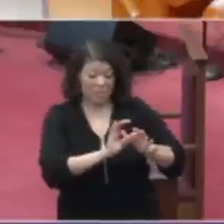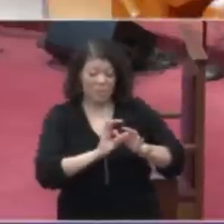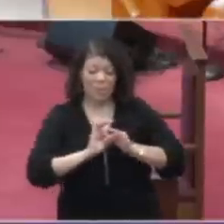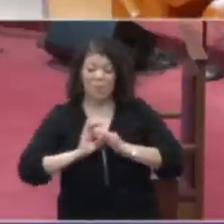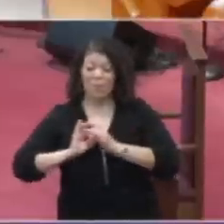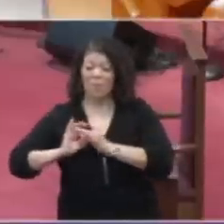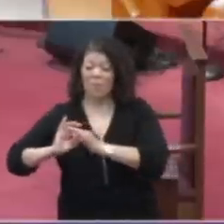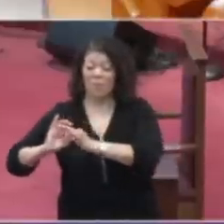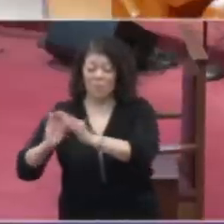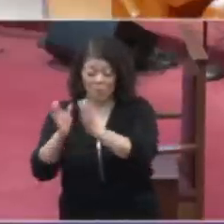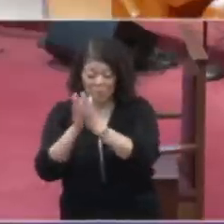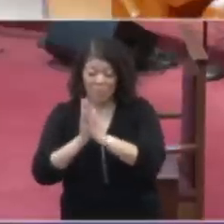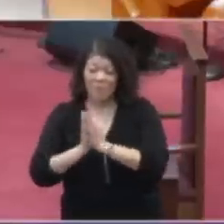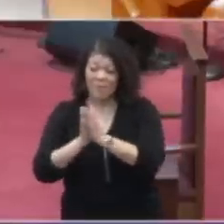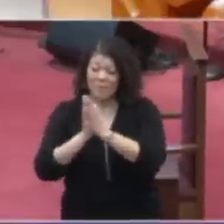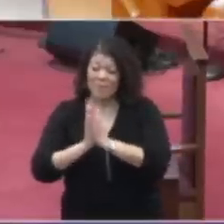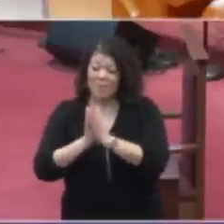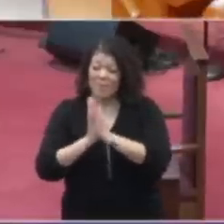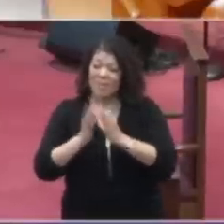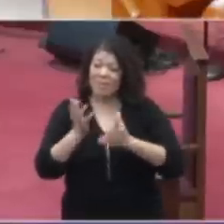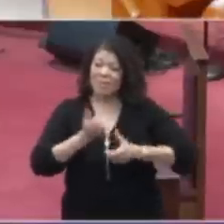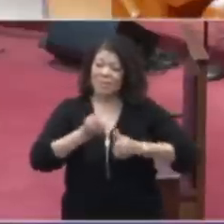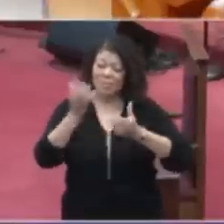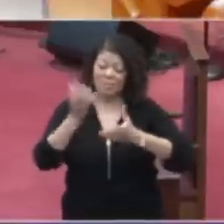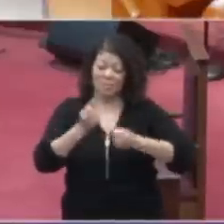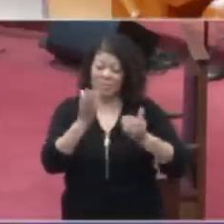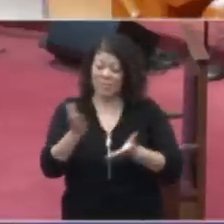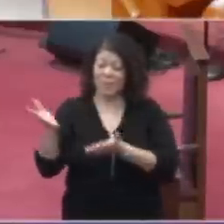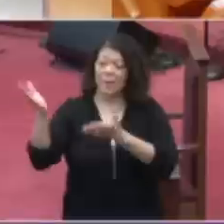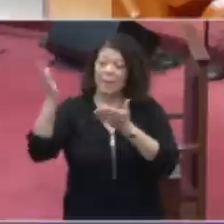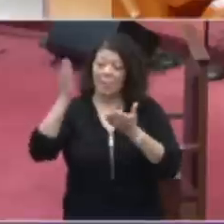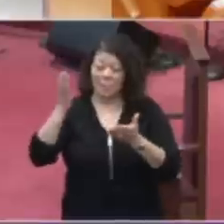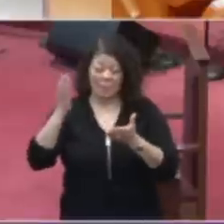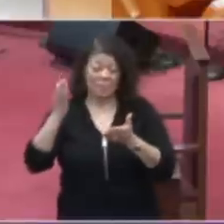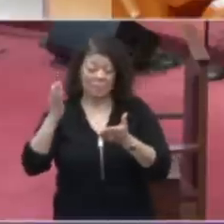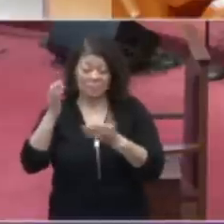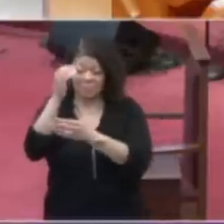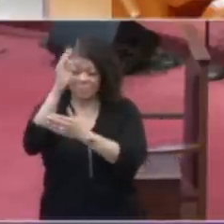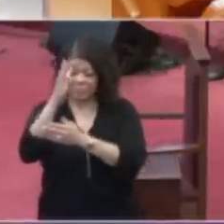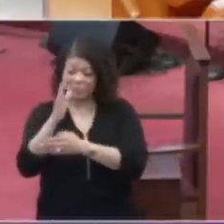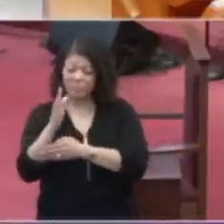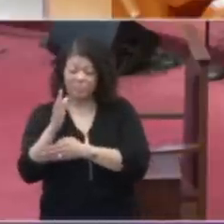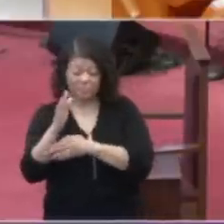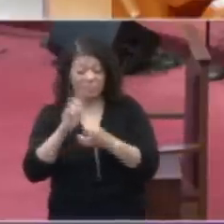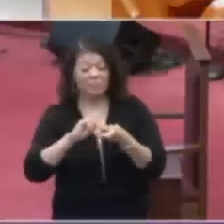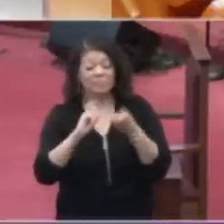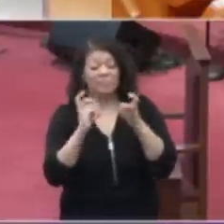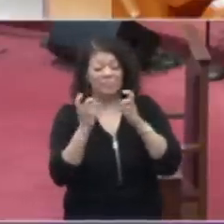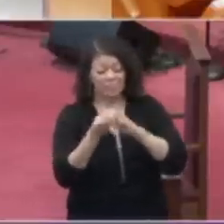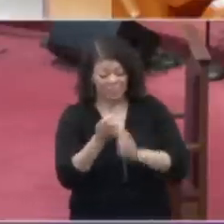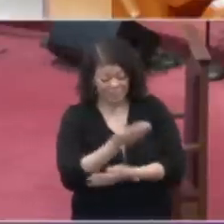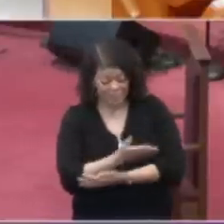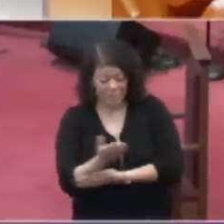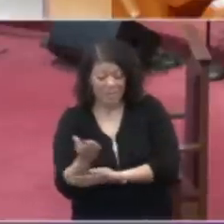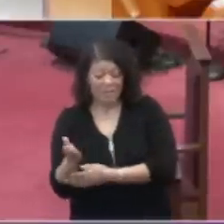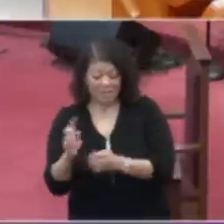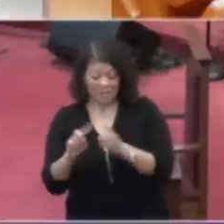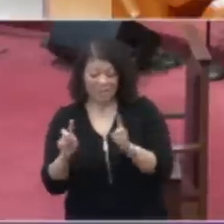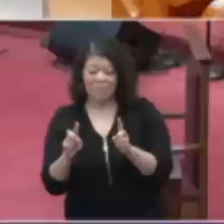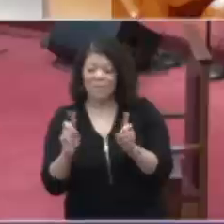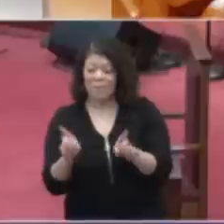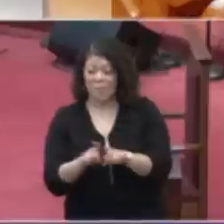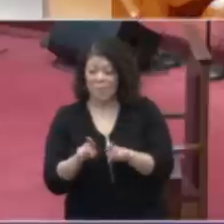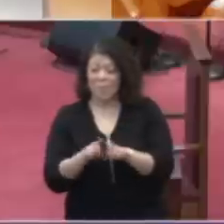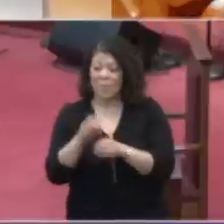and storm heaven on behalf of an issue, that God not only changes things, but God changes